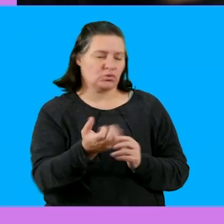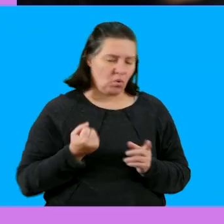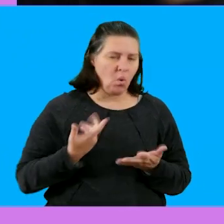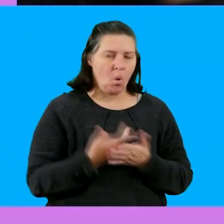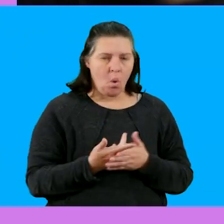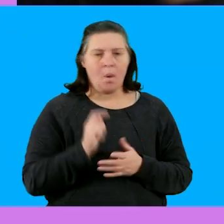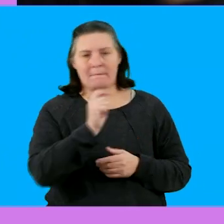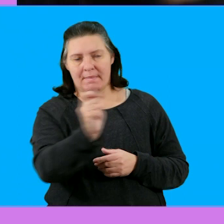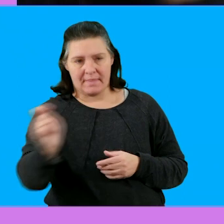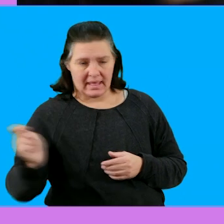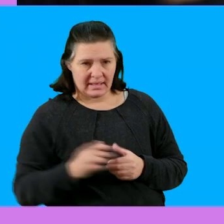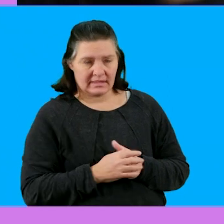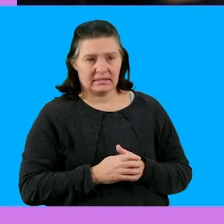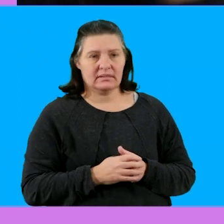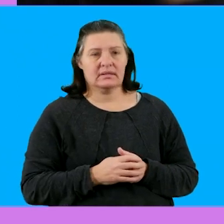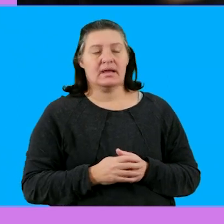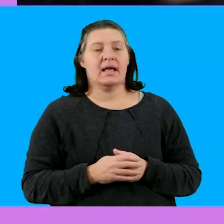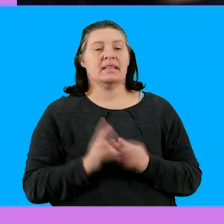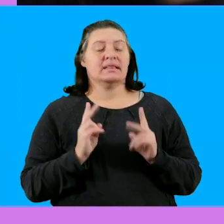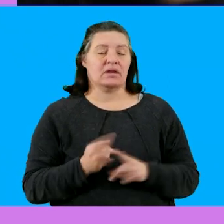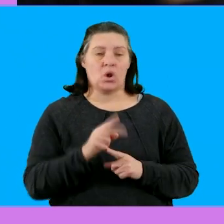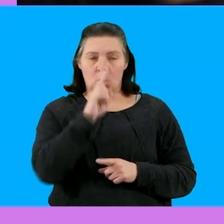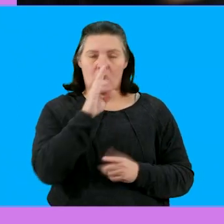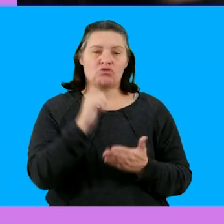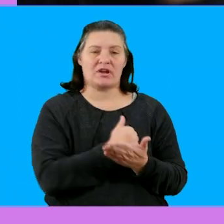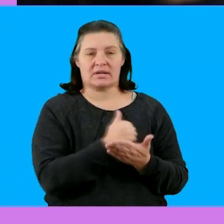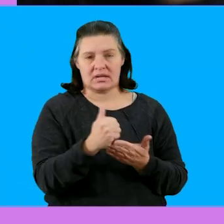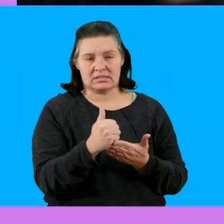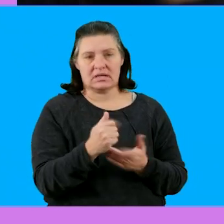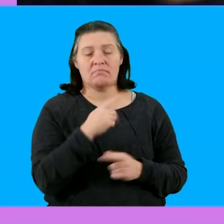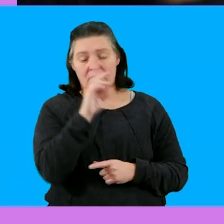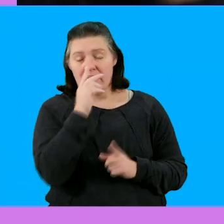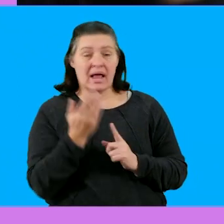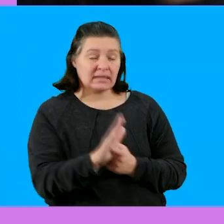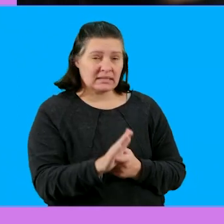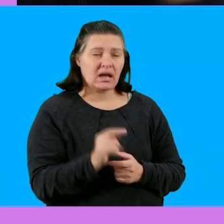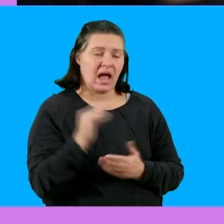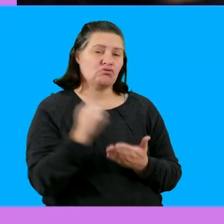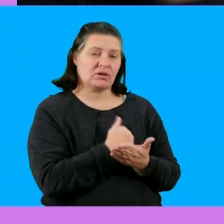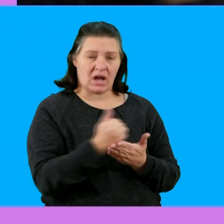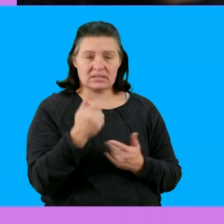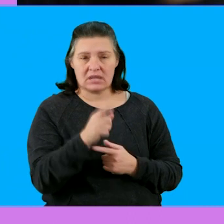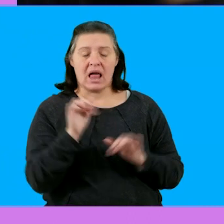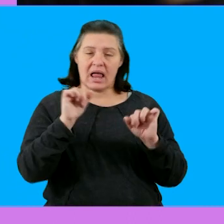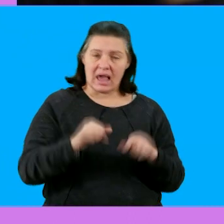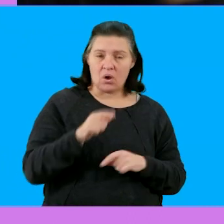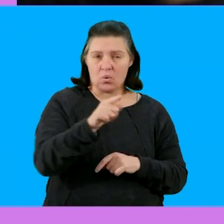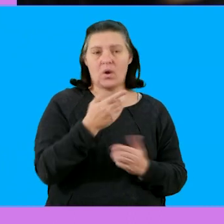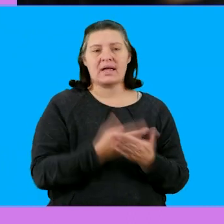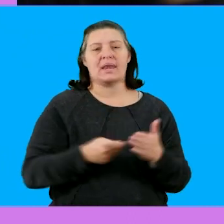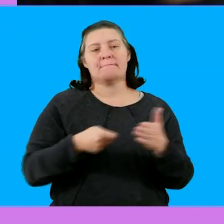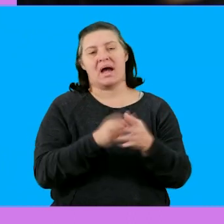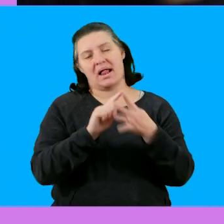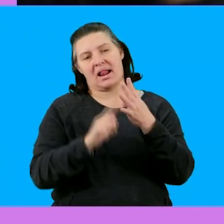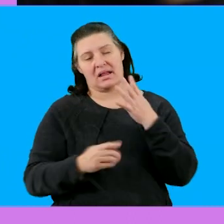withdrawal or for payments. And then we looked at credit card. Now we indicated that a credit card allows you to